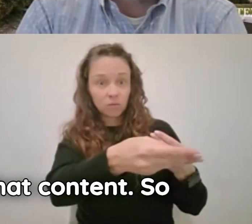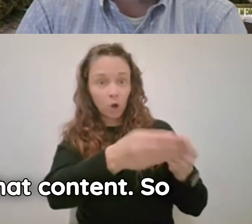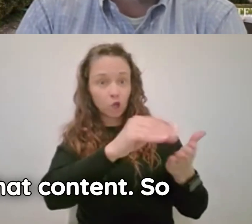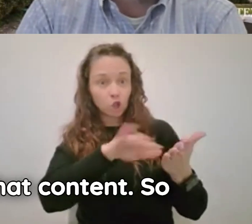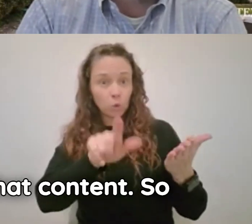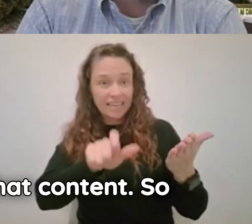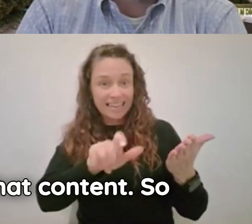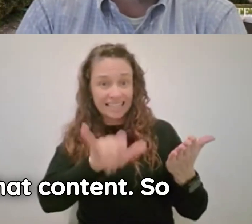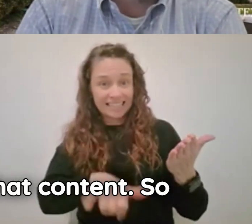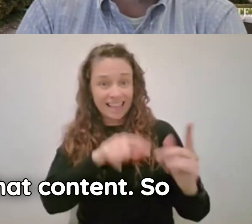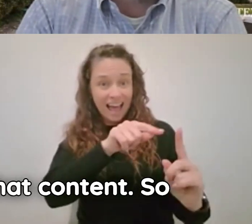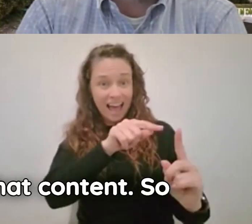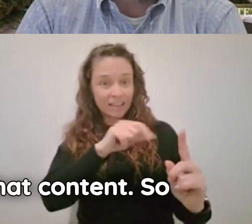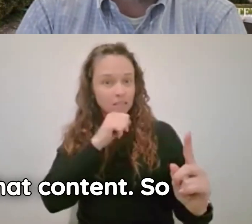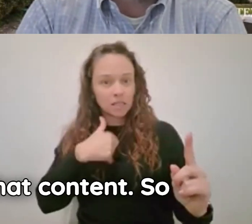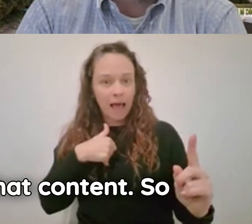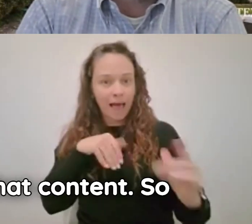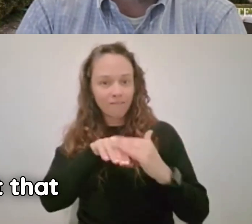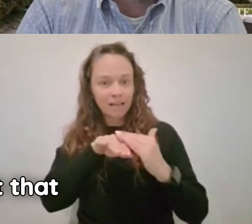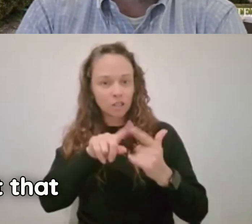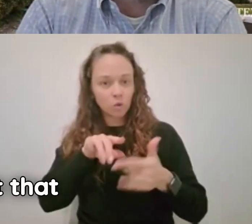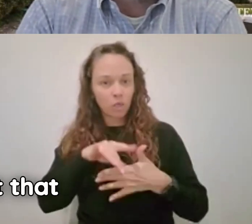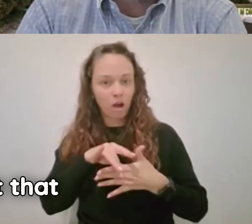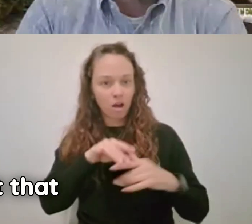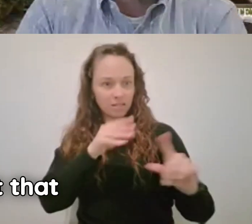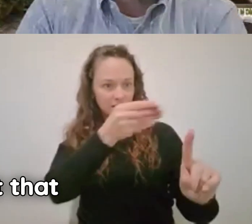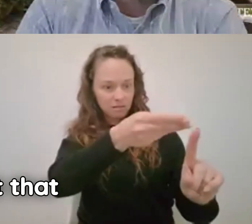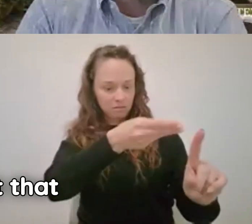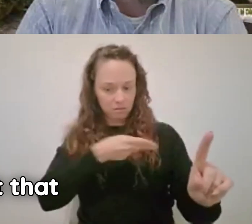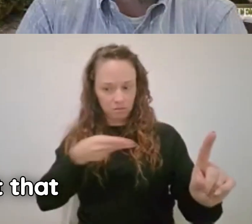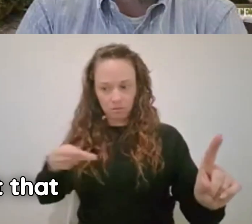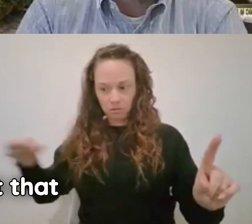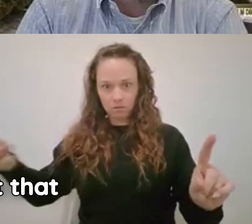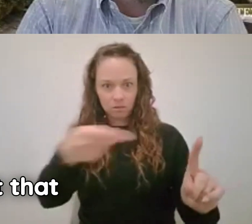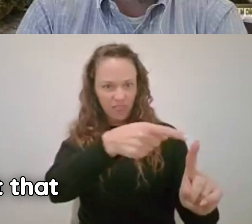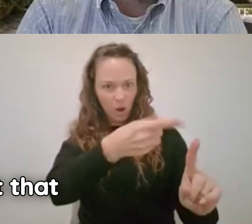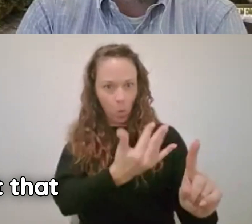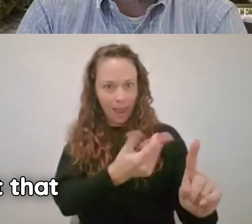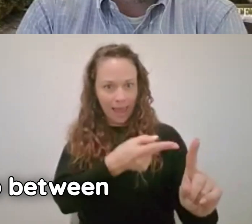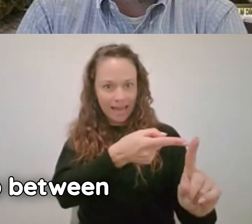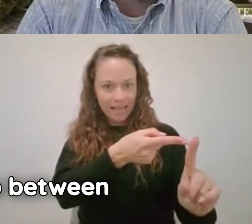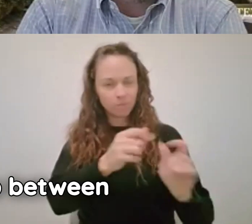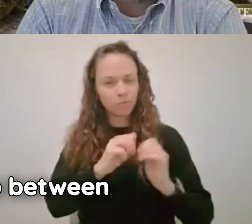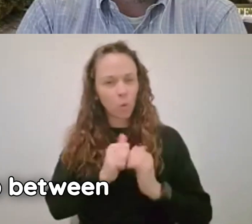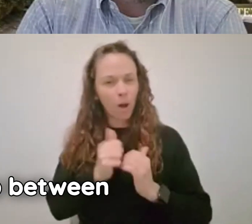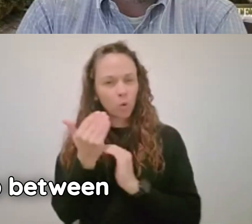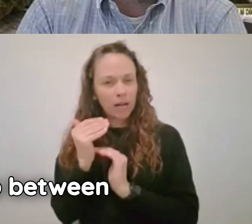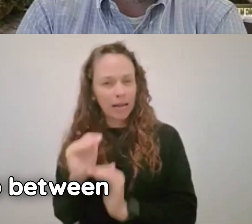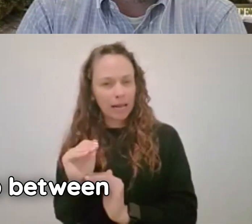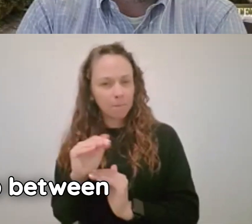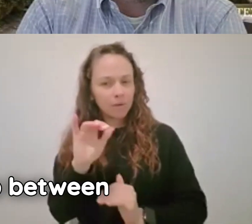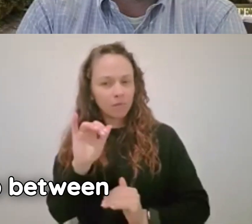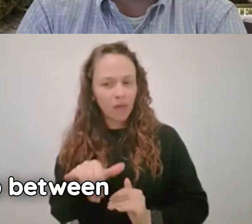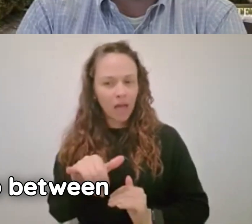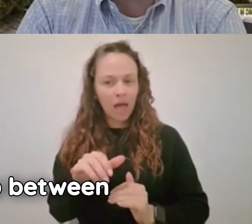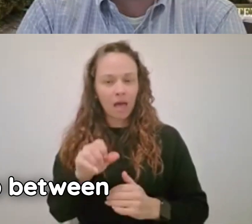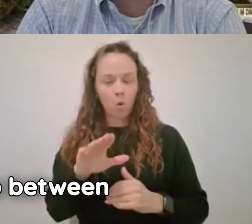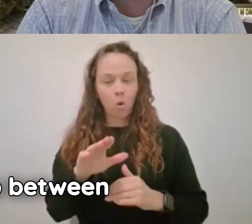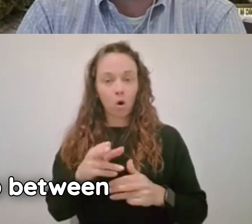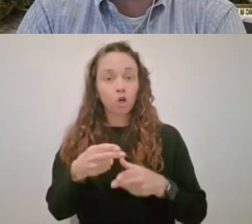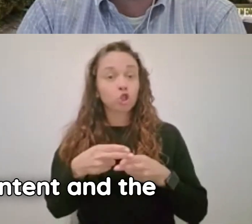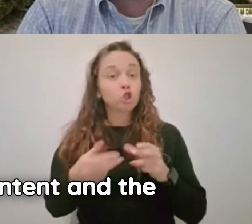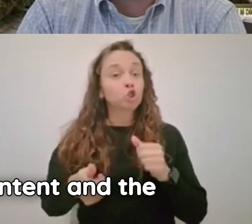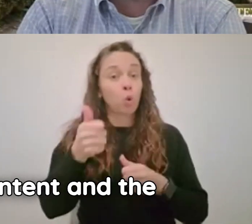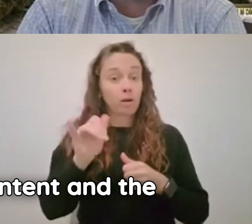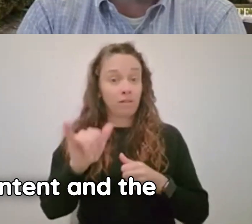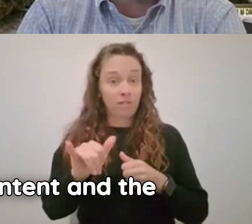it doesn't have access to that content. So how do we limit that or shorten that gap